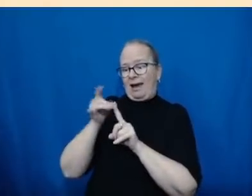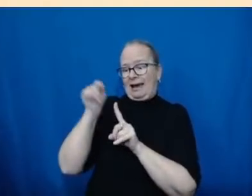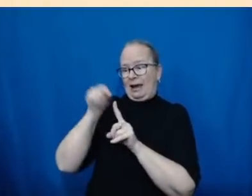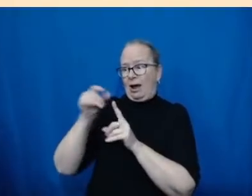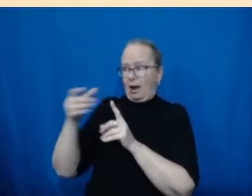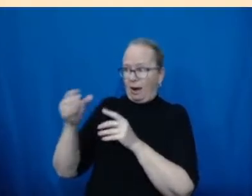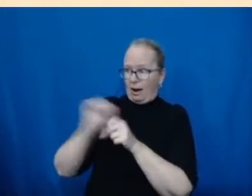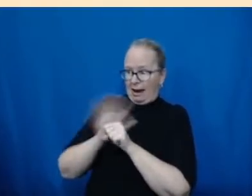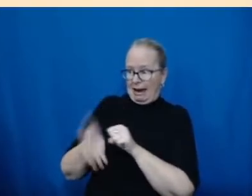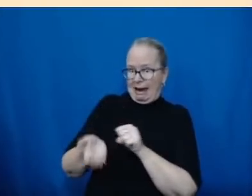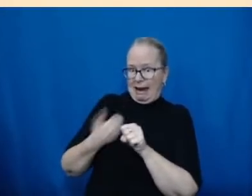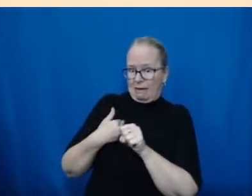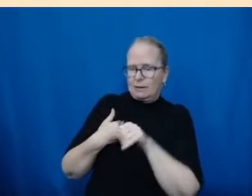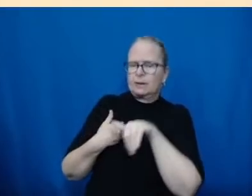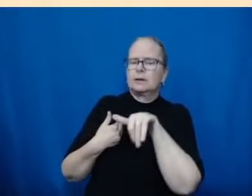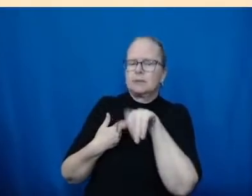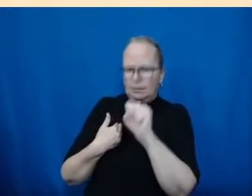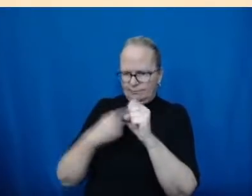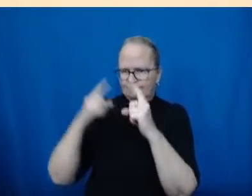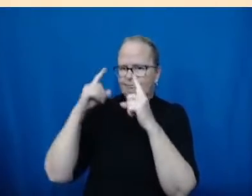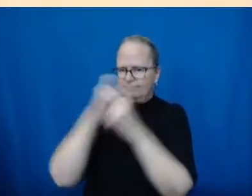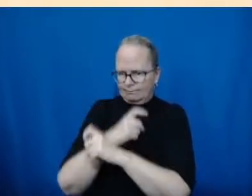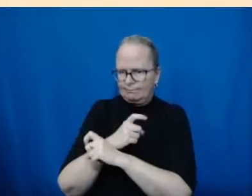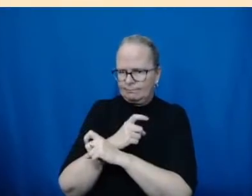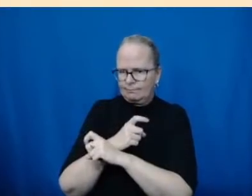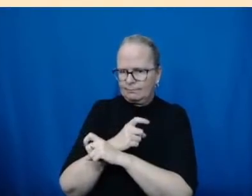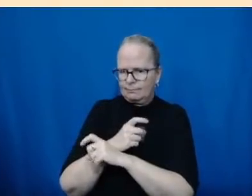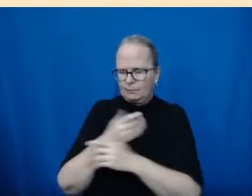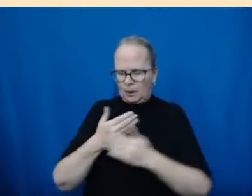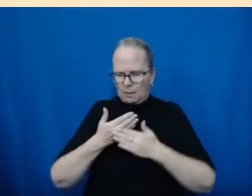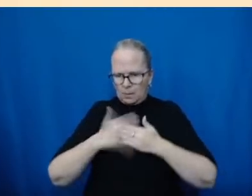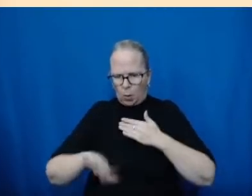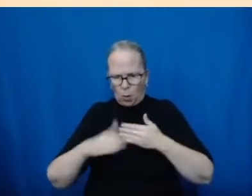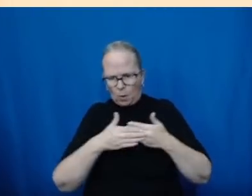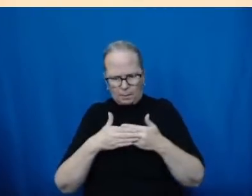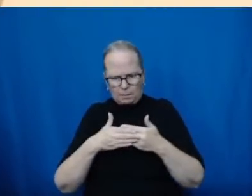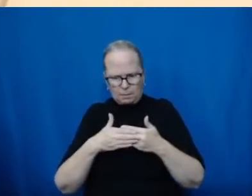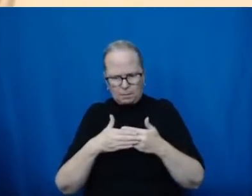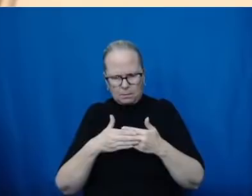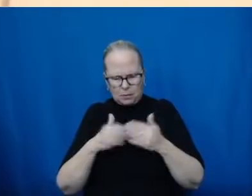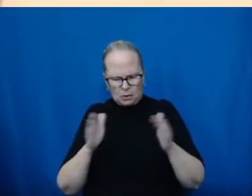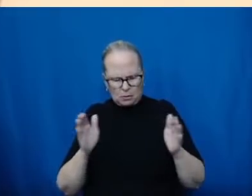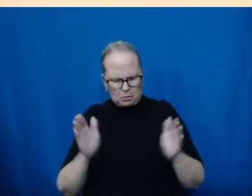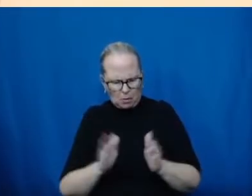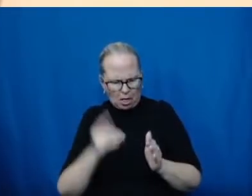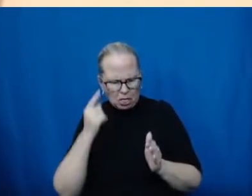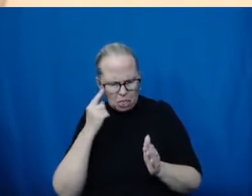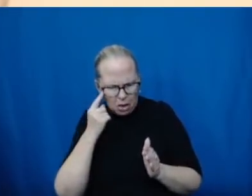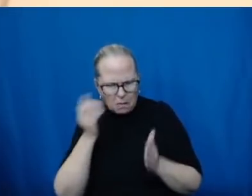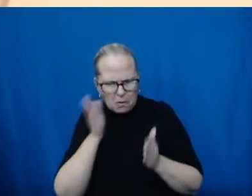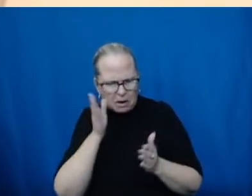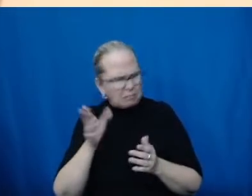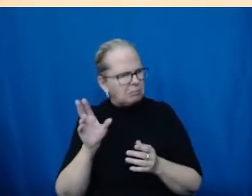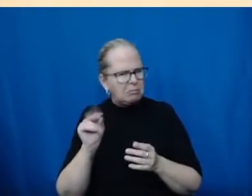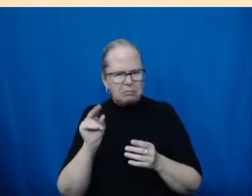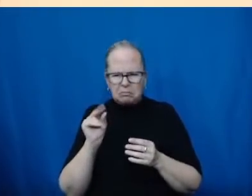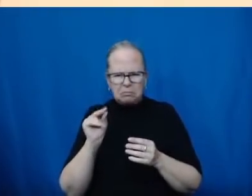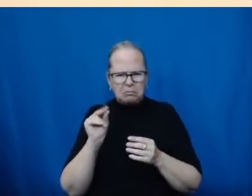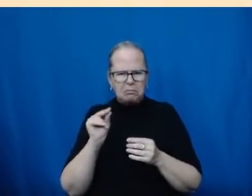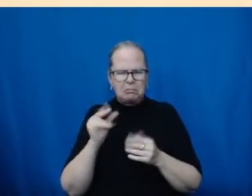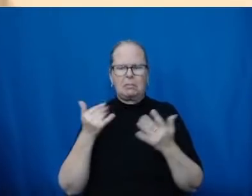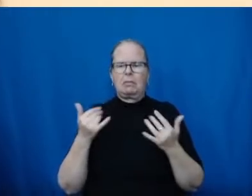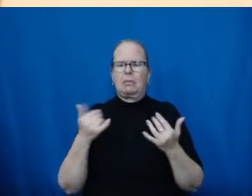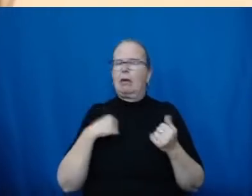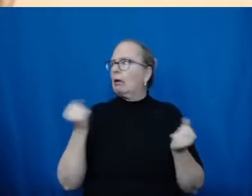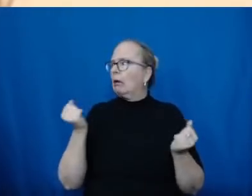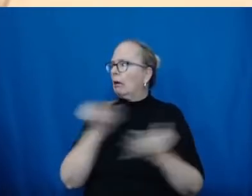going to NICU, or birth defects, or miscarriages, or infertility. none of those even make biological sense, because the vaccine